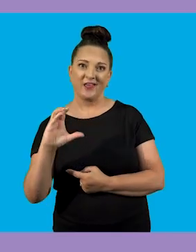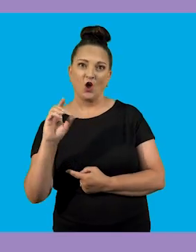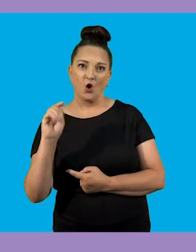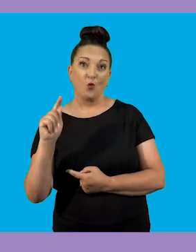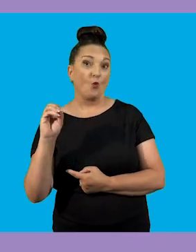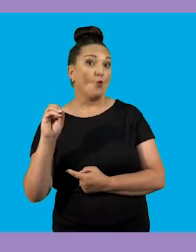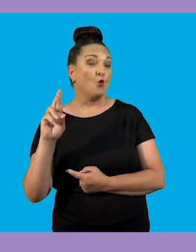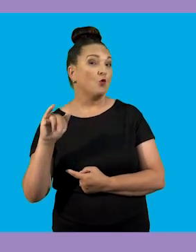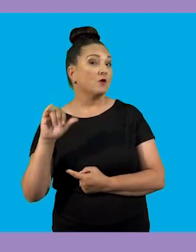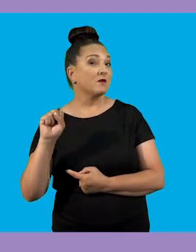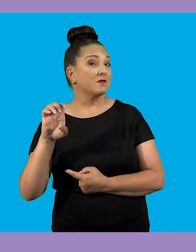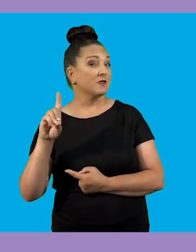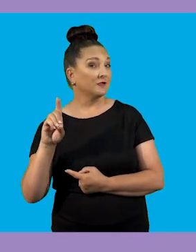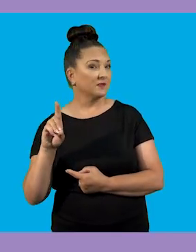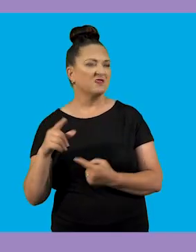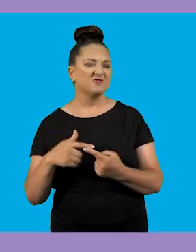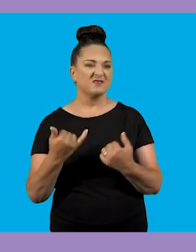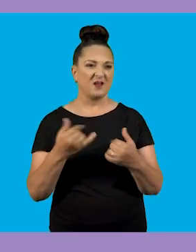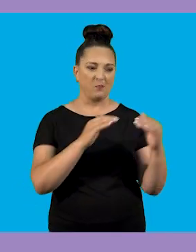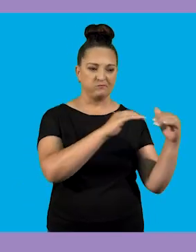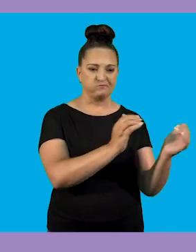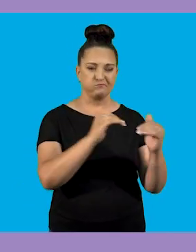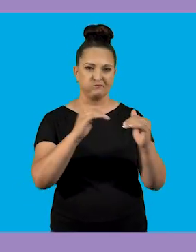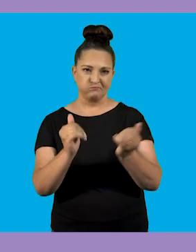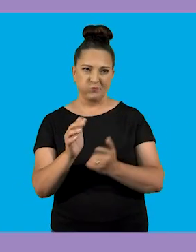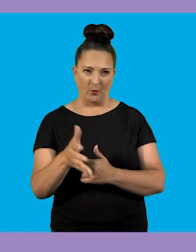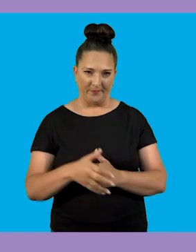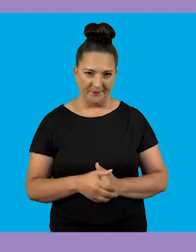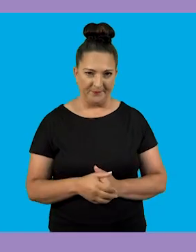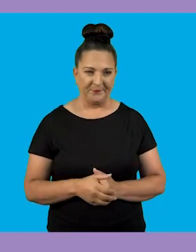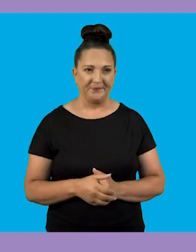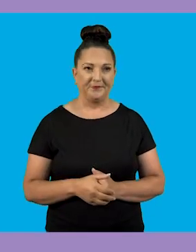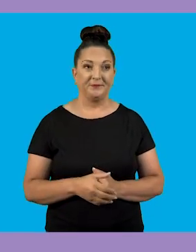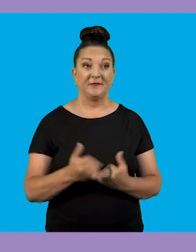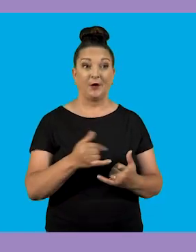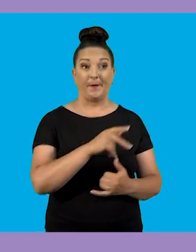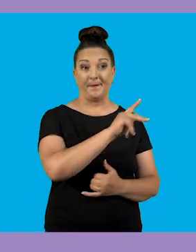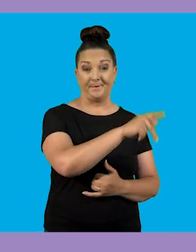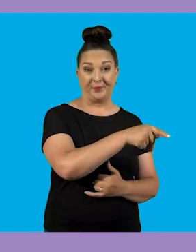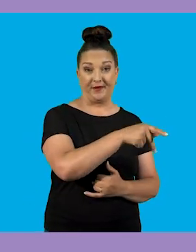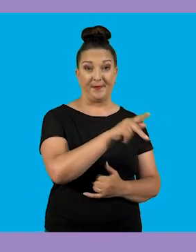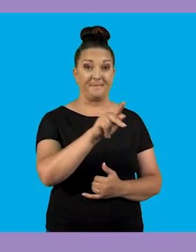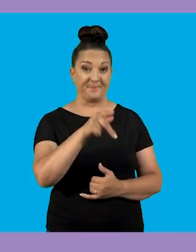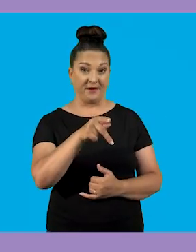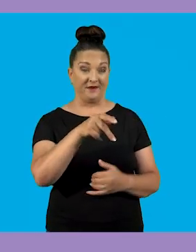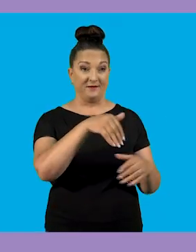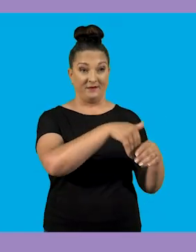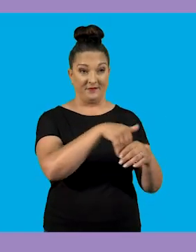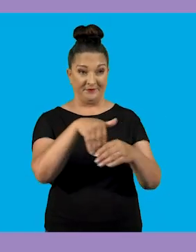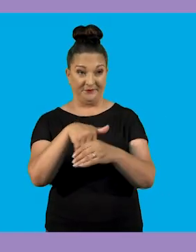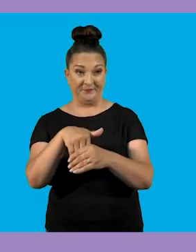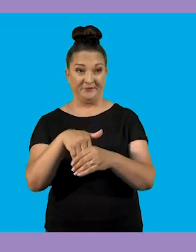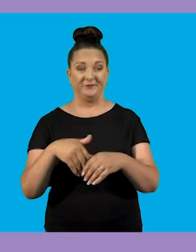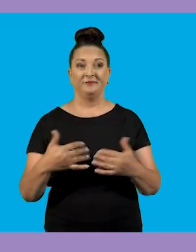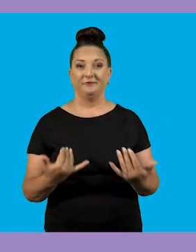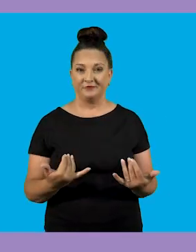factorize that. Again, we are going to open our two brackets, and then we are going to have p in each